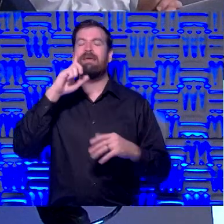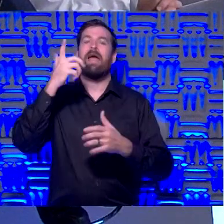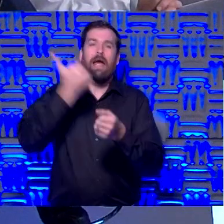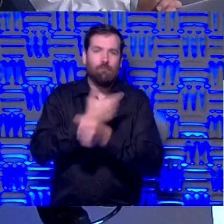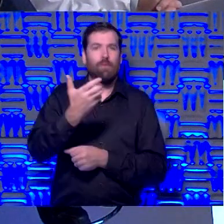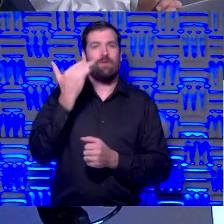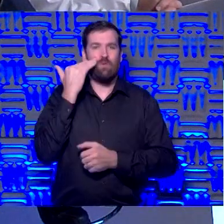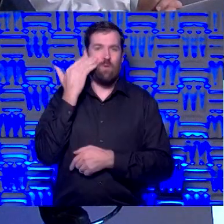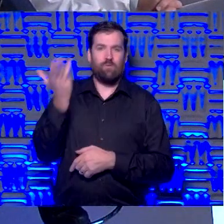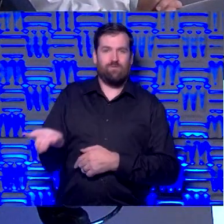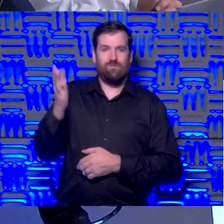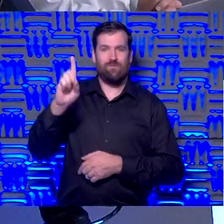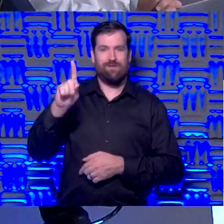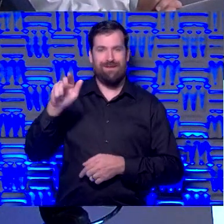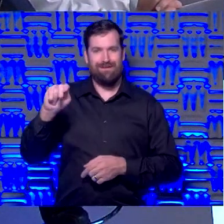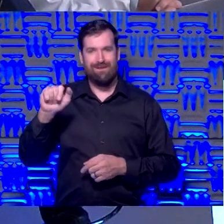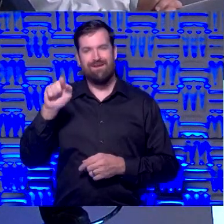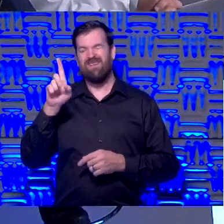Hawkeye.